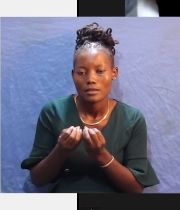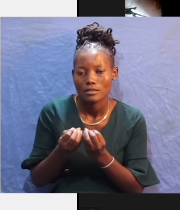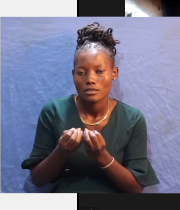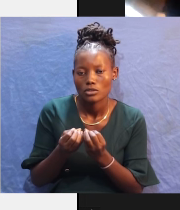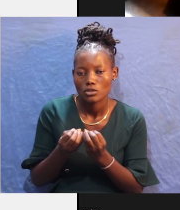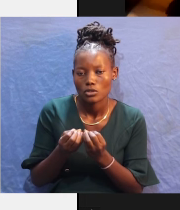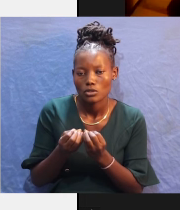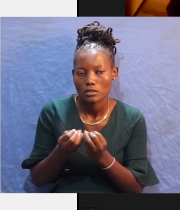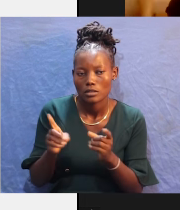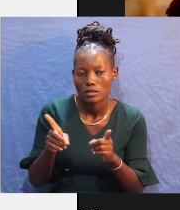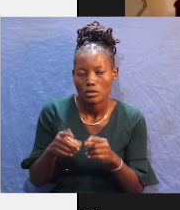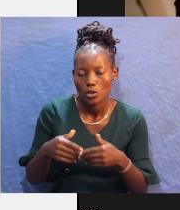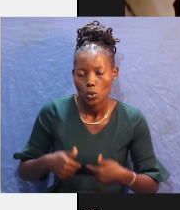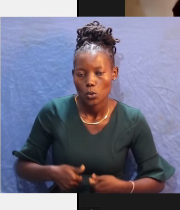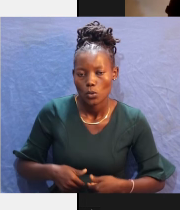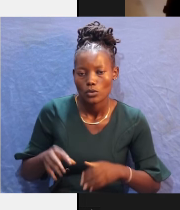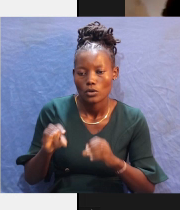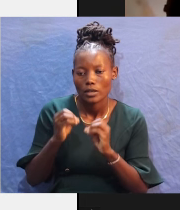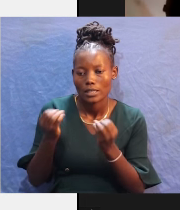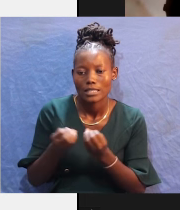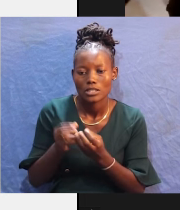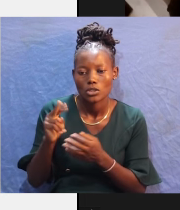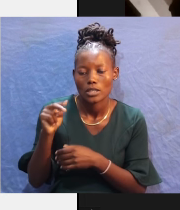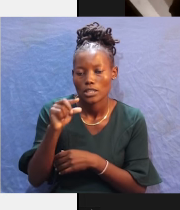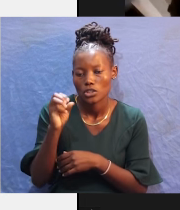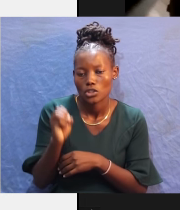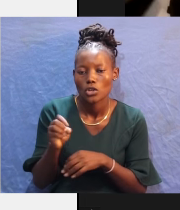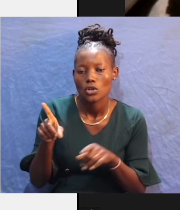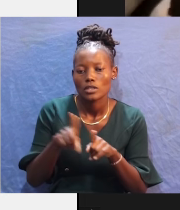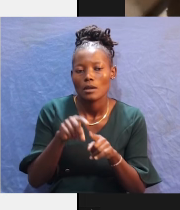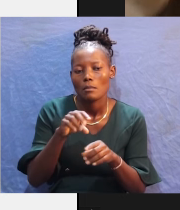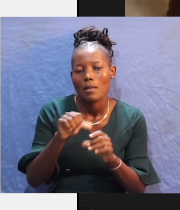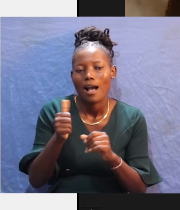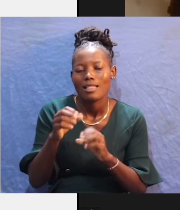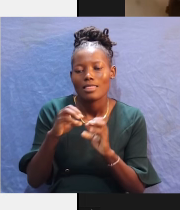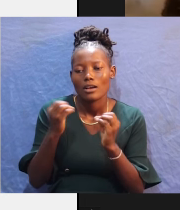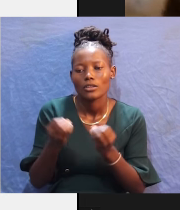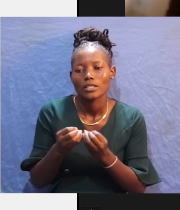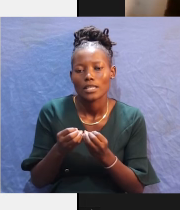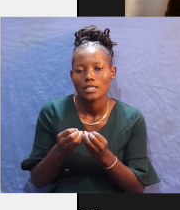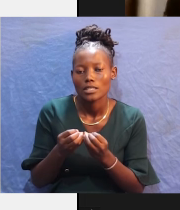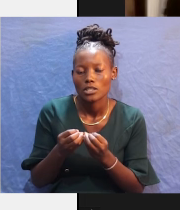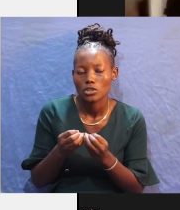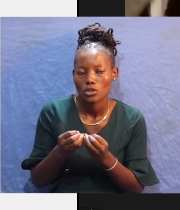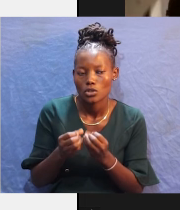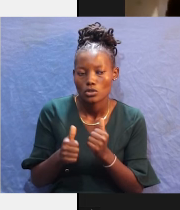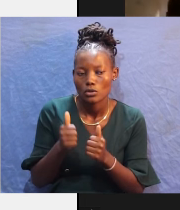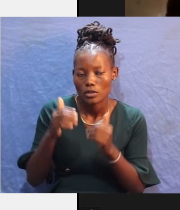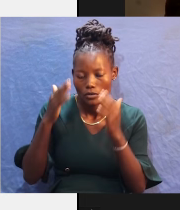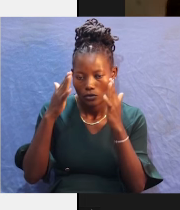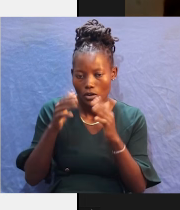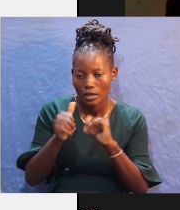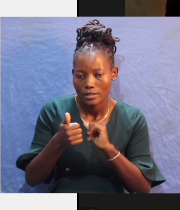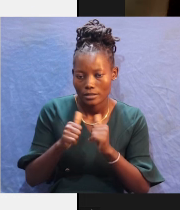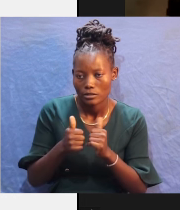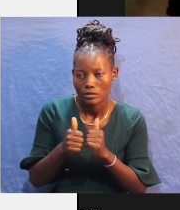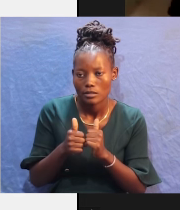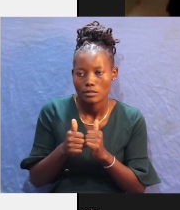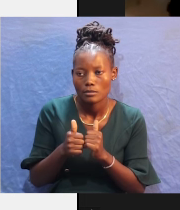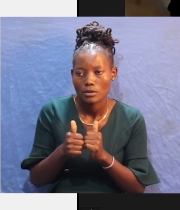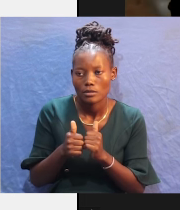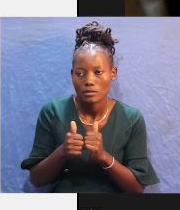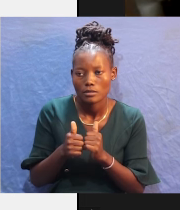is something that I keep something back in my mind, meaning that I use sport as just as a tool to attract you. So you